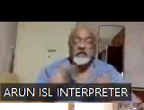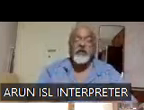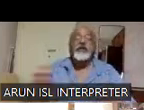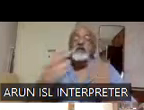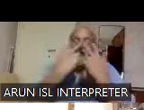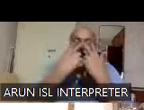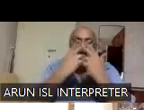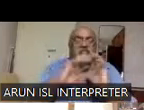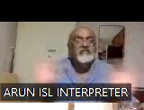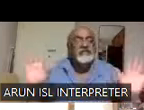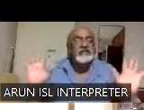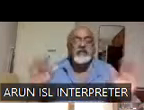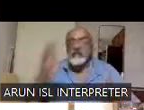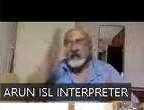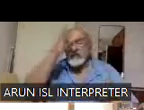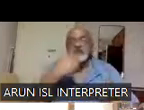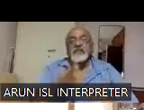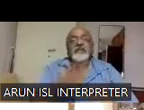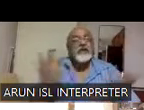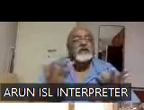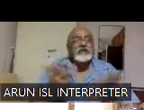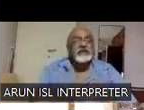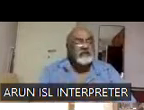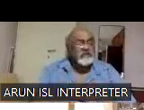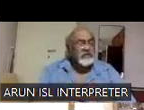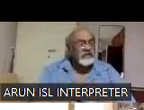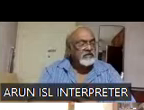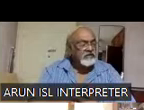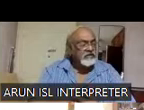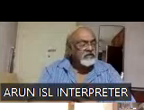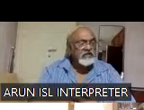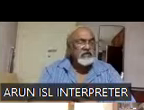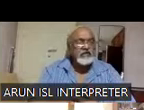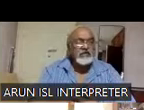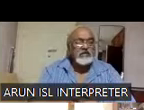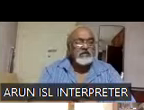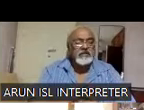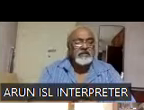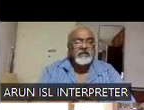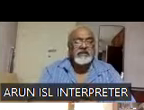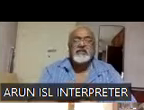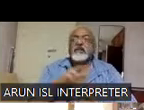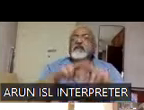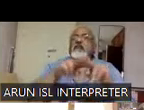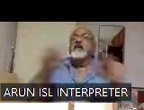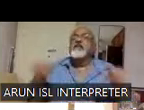said, she tells me, Shruti, my family, in